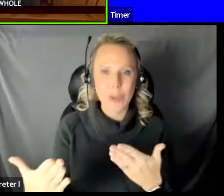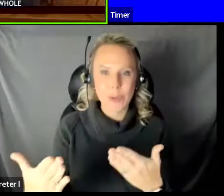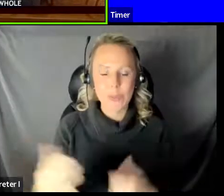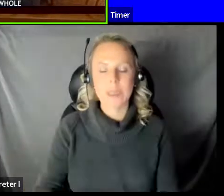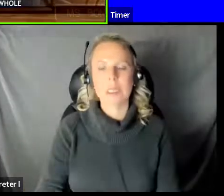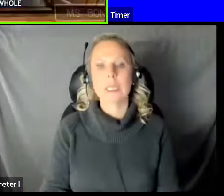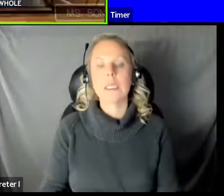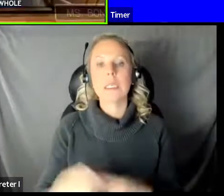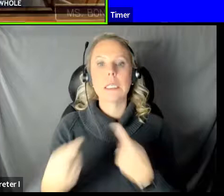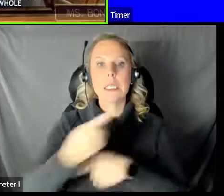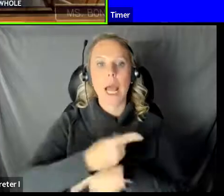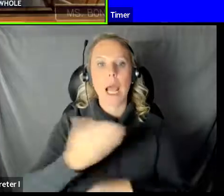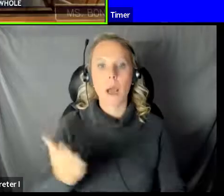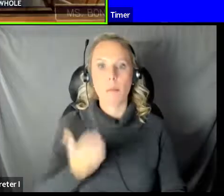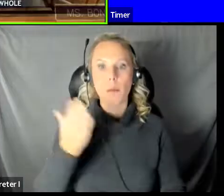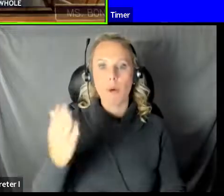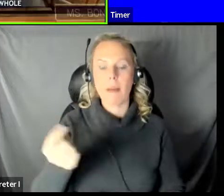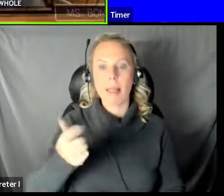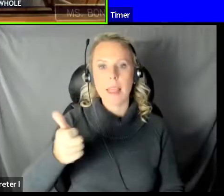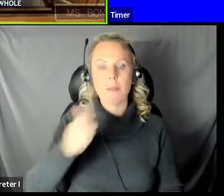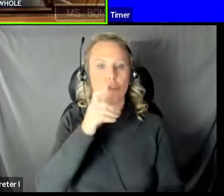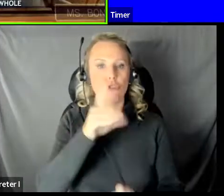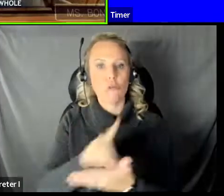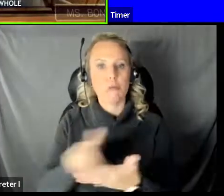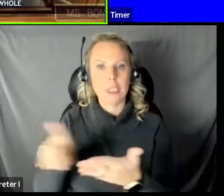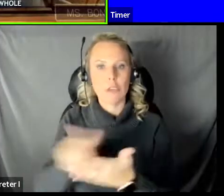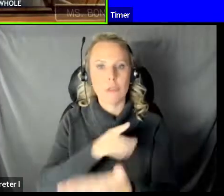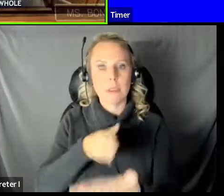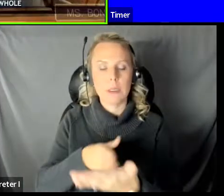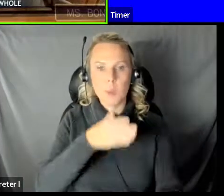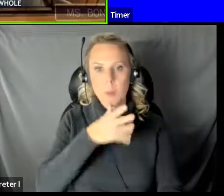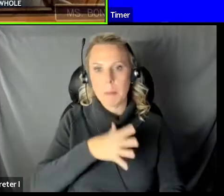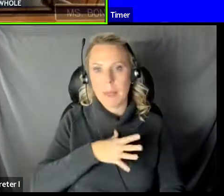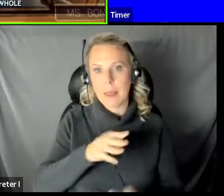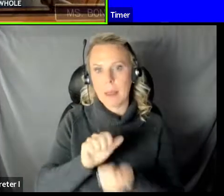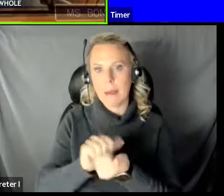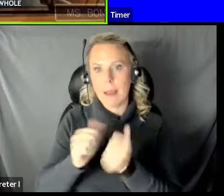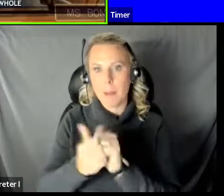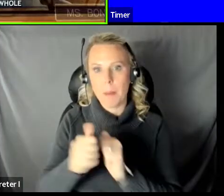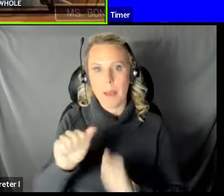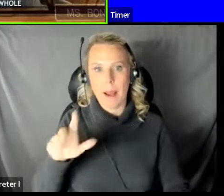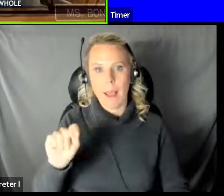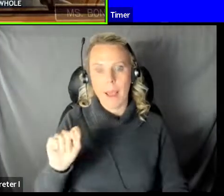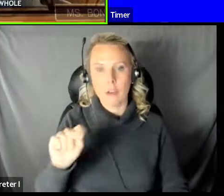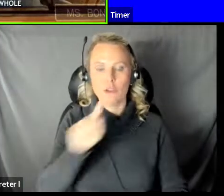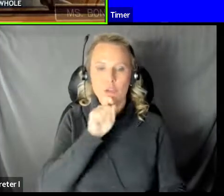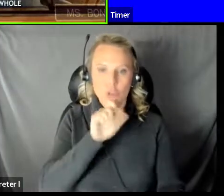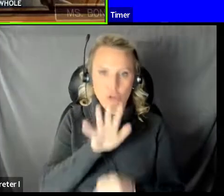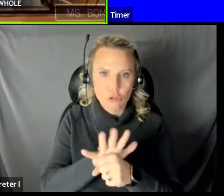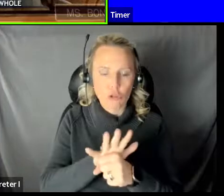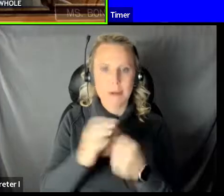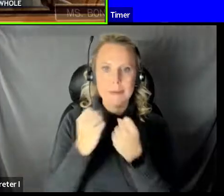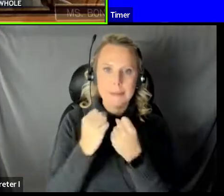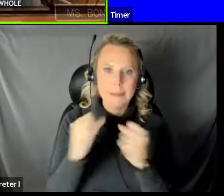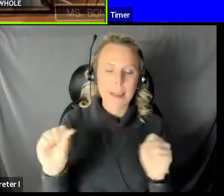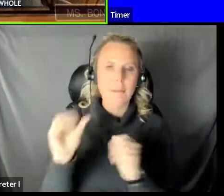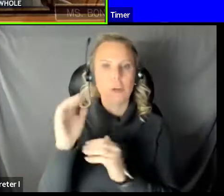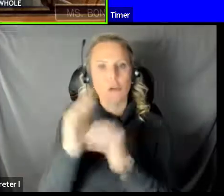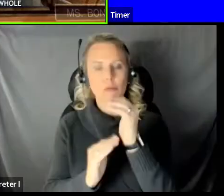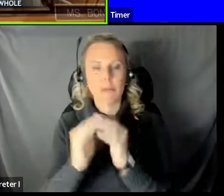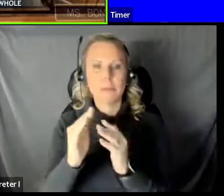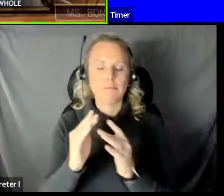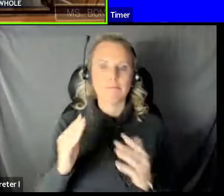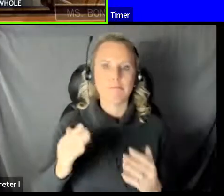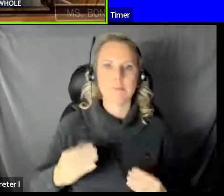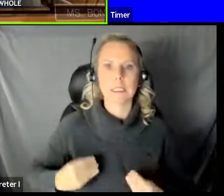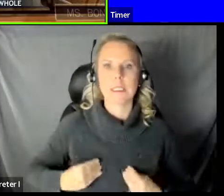Chairman. Today I'm moving the Elimination of Discrimination Against Women Amendment Act to ensure a safe and comfortable, stimulating,